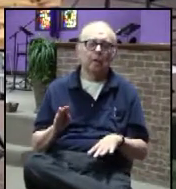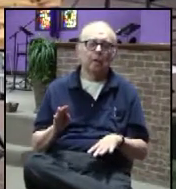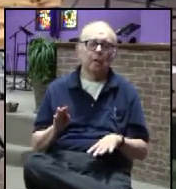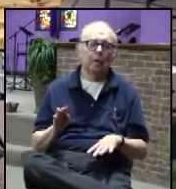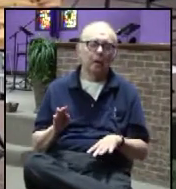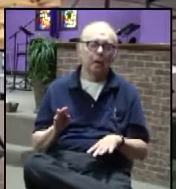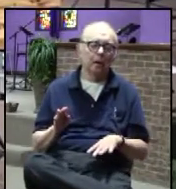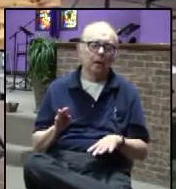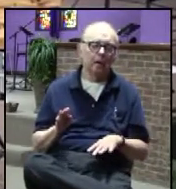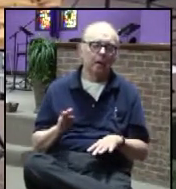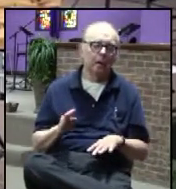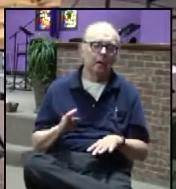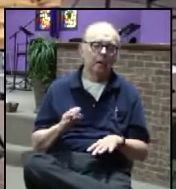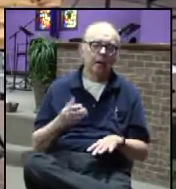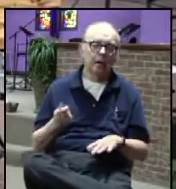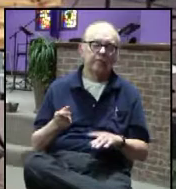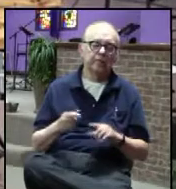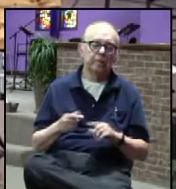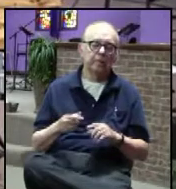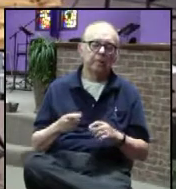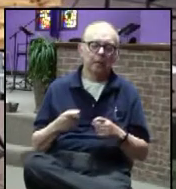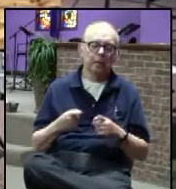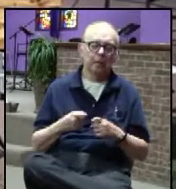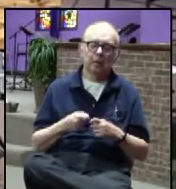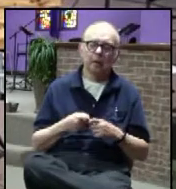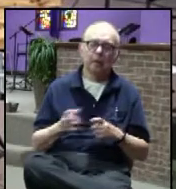is 10 miles away.